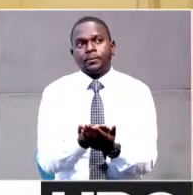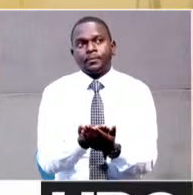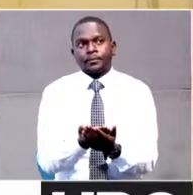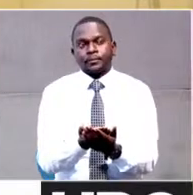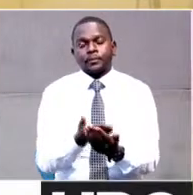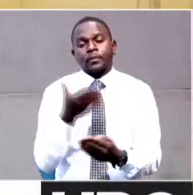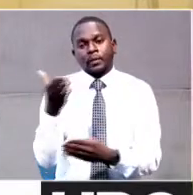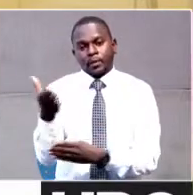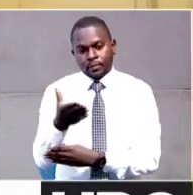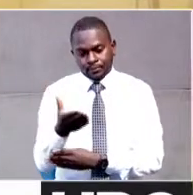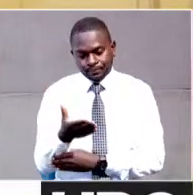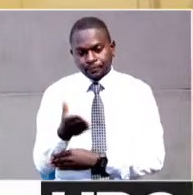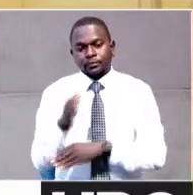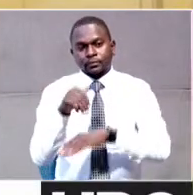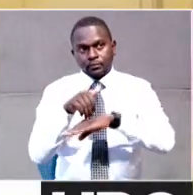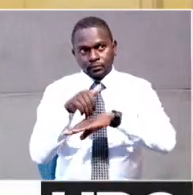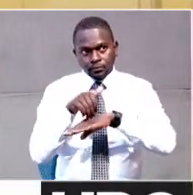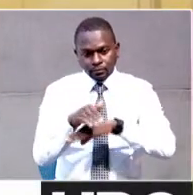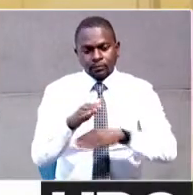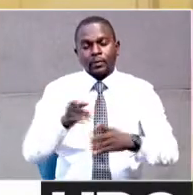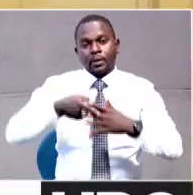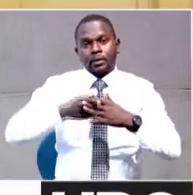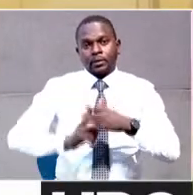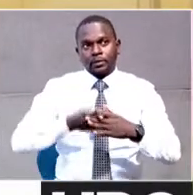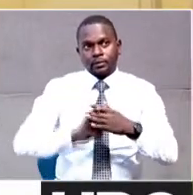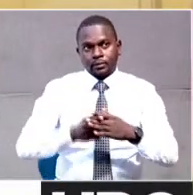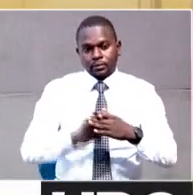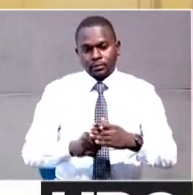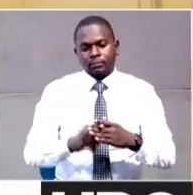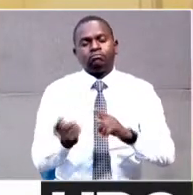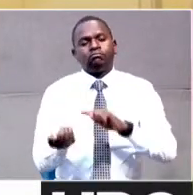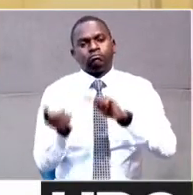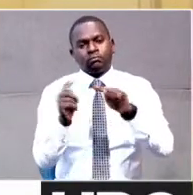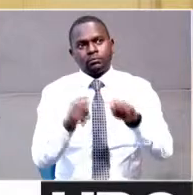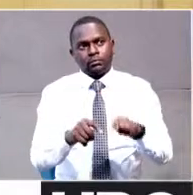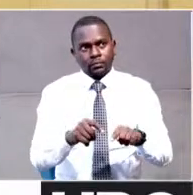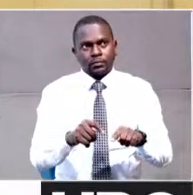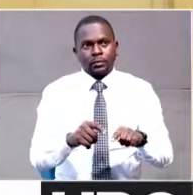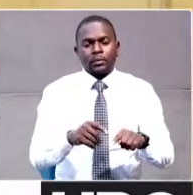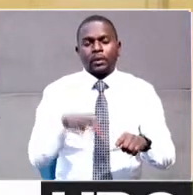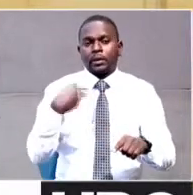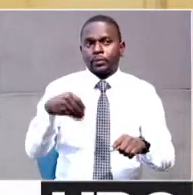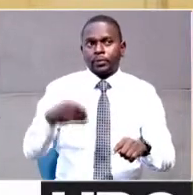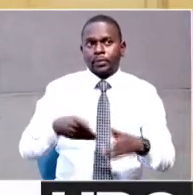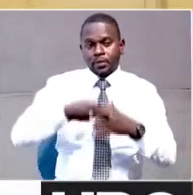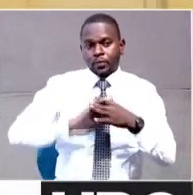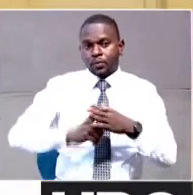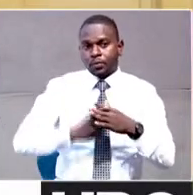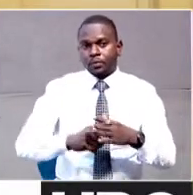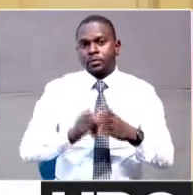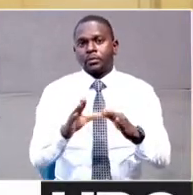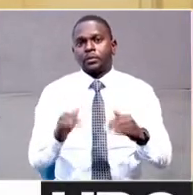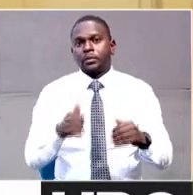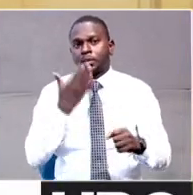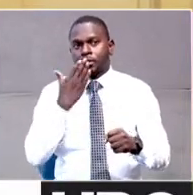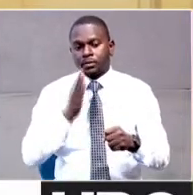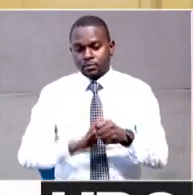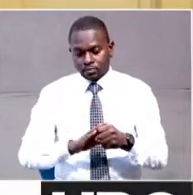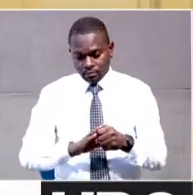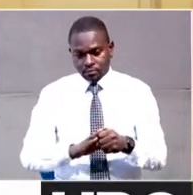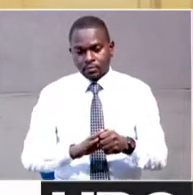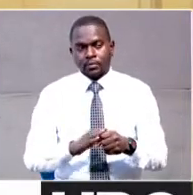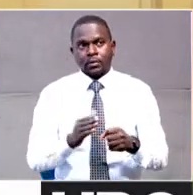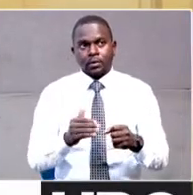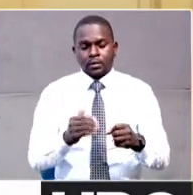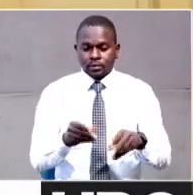ministry sent an engineer. He came on site and he verified the machine. They promised to contact the